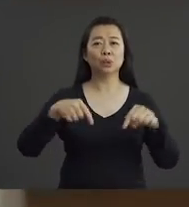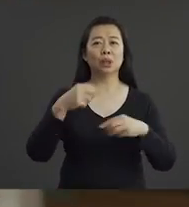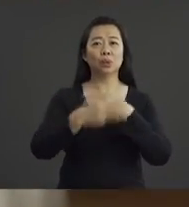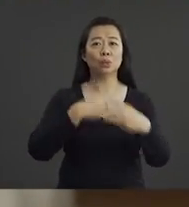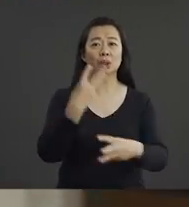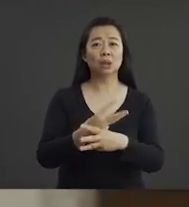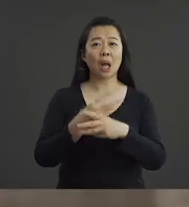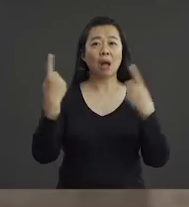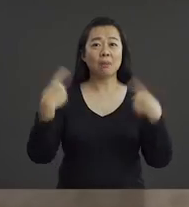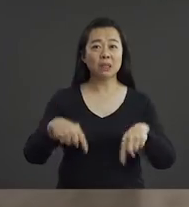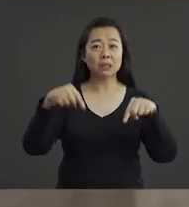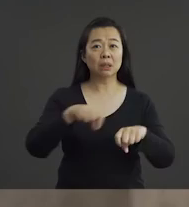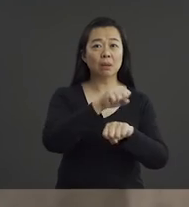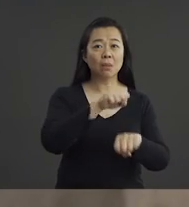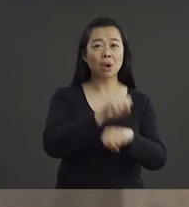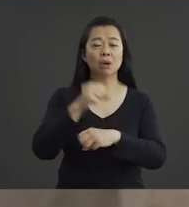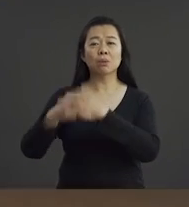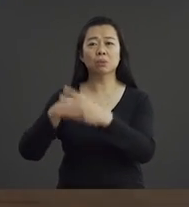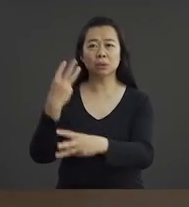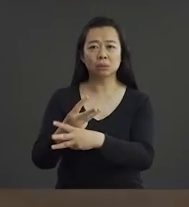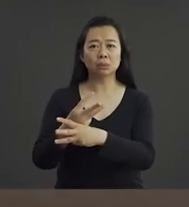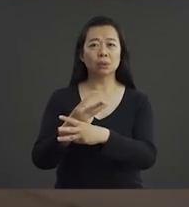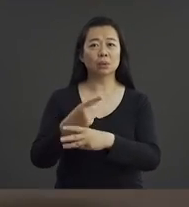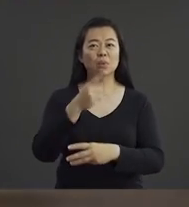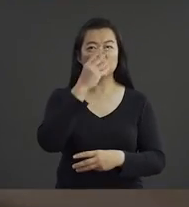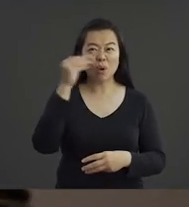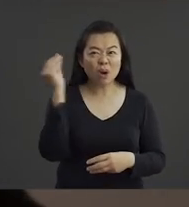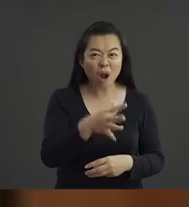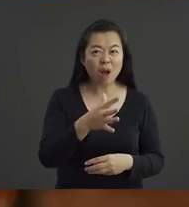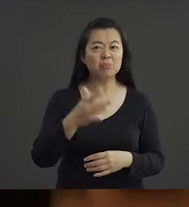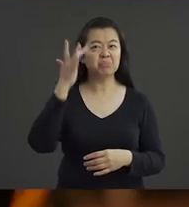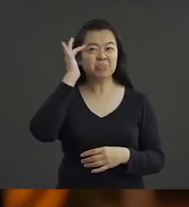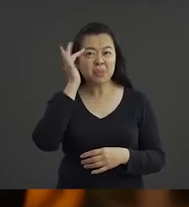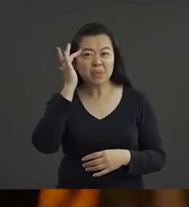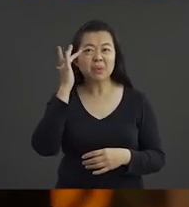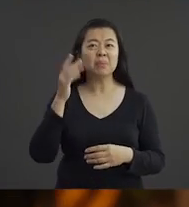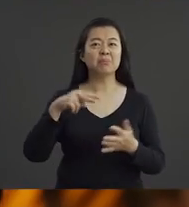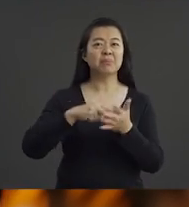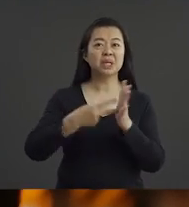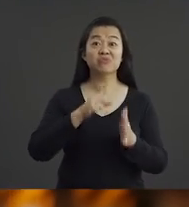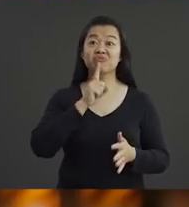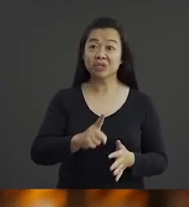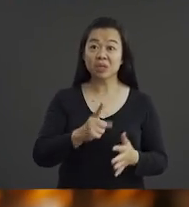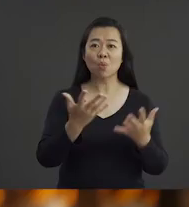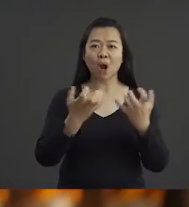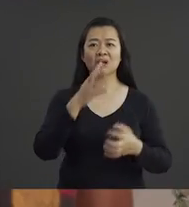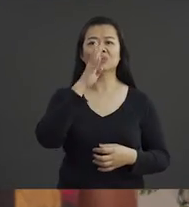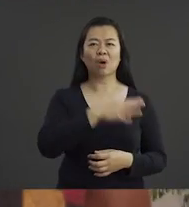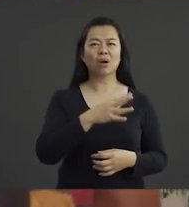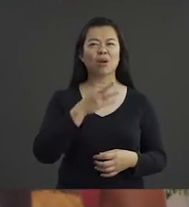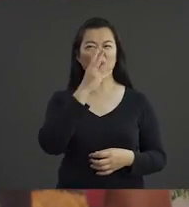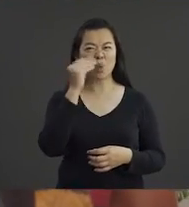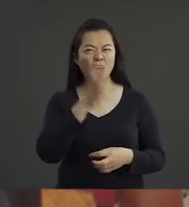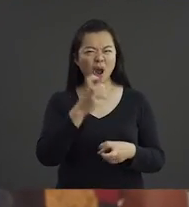to be concerned or updated about what is happening in our country and on a global scale. And it's hard not to care, because we want to create a